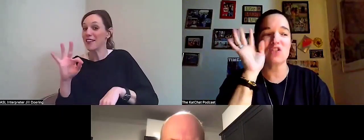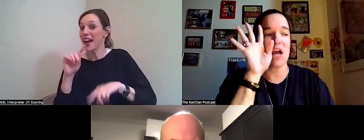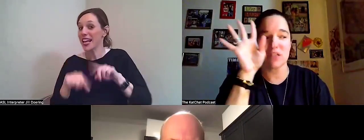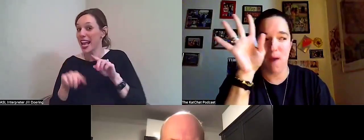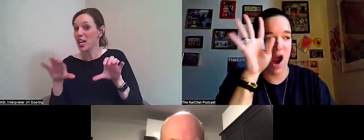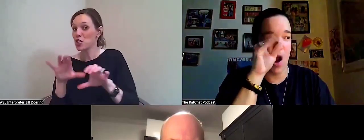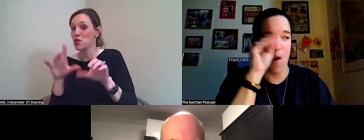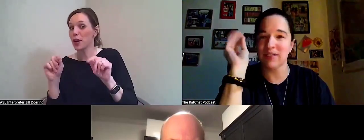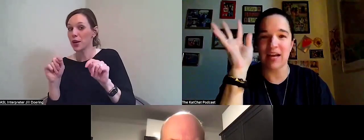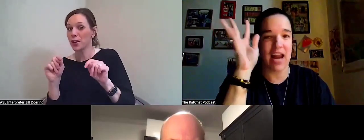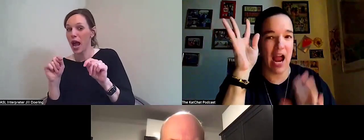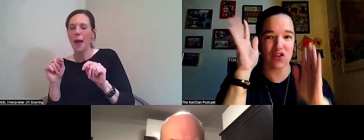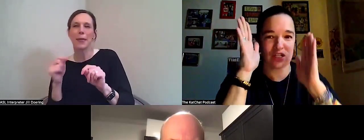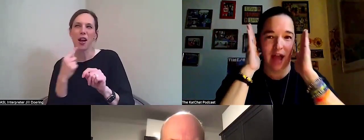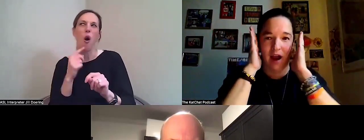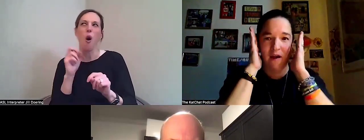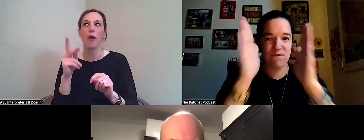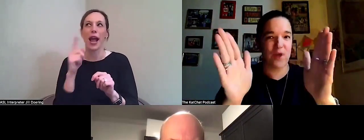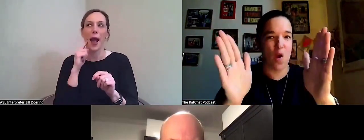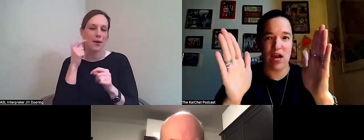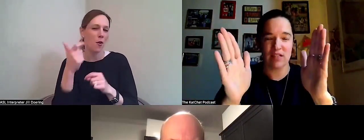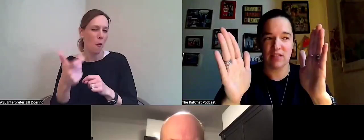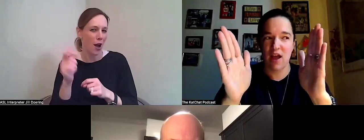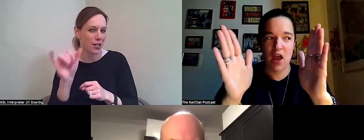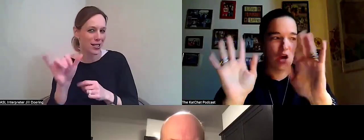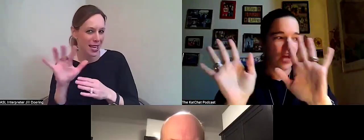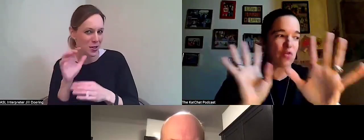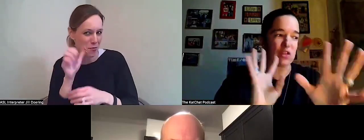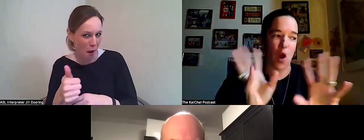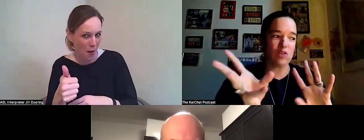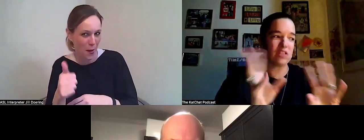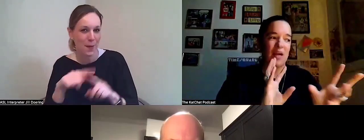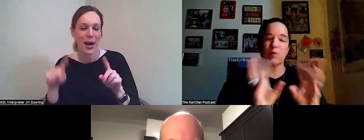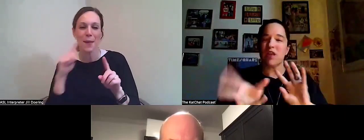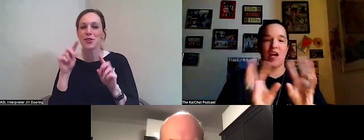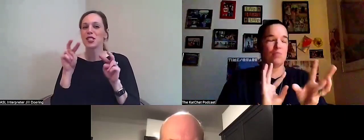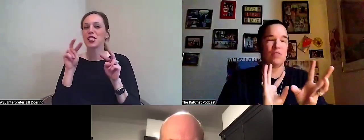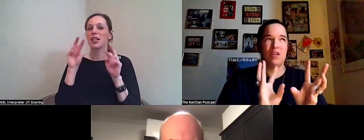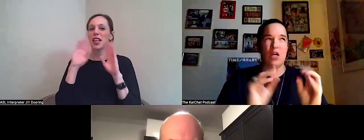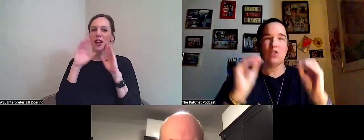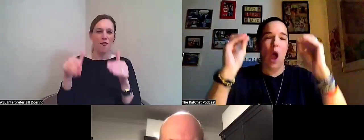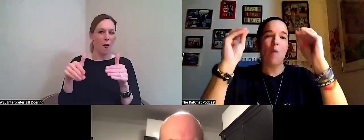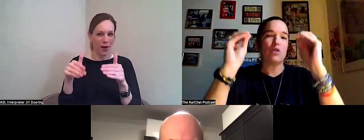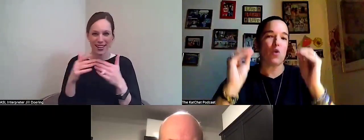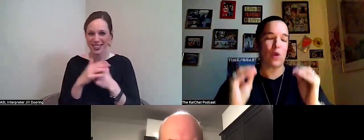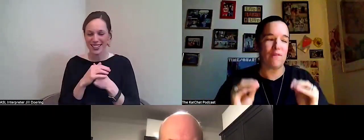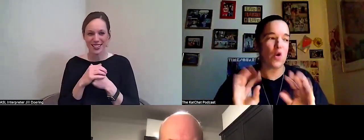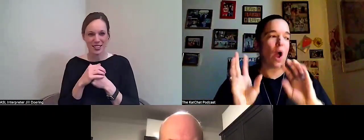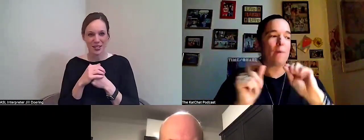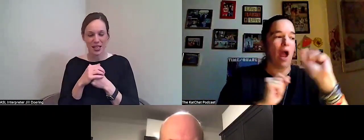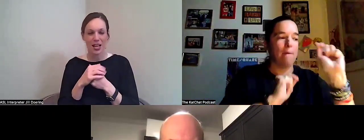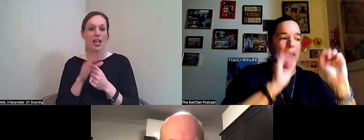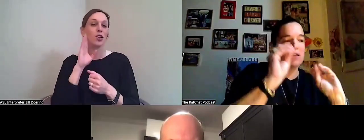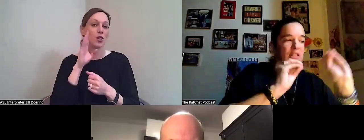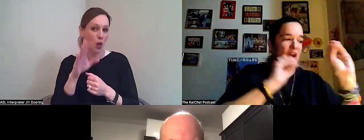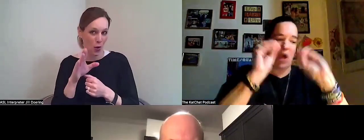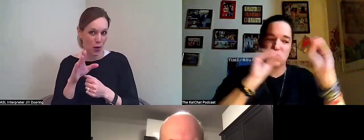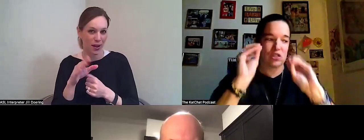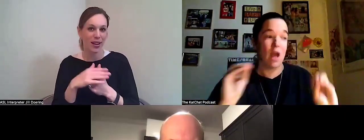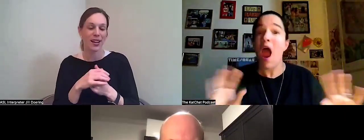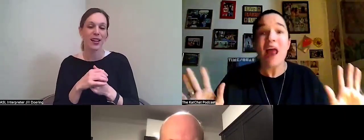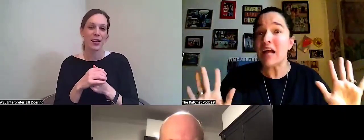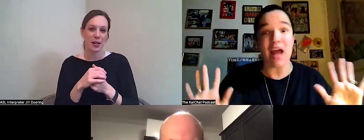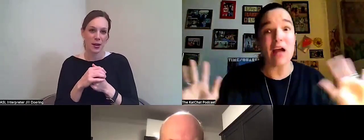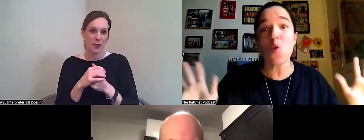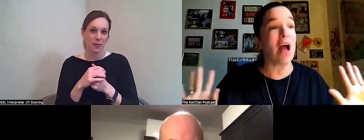I'm gonna watch that tomorrow because I can't just like focus. Just don't take time. So I will do a review. I will like positive